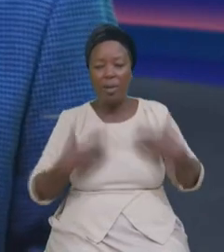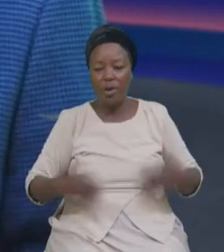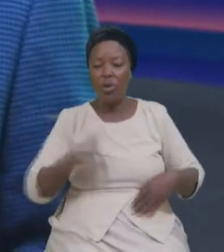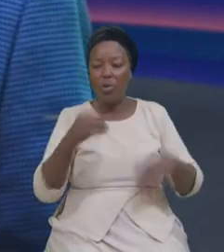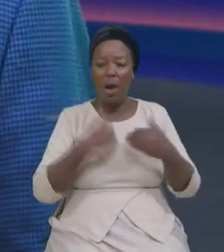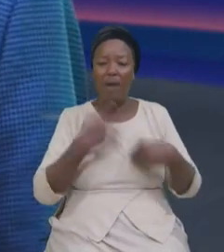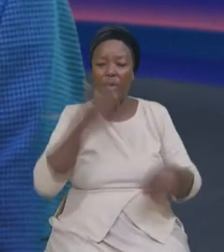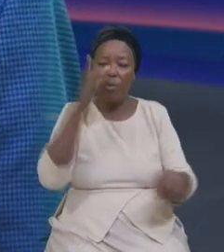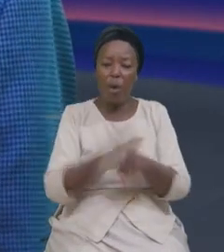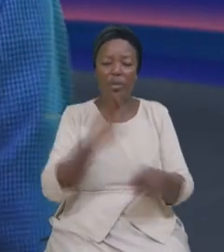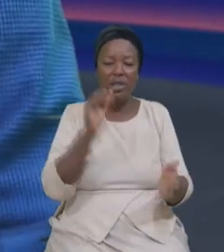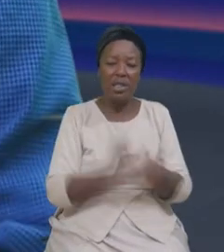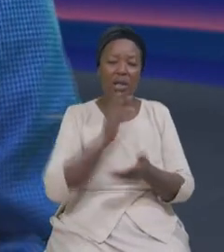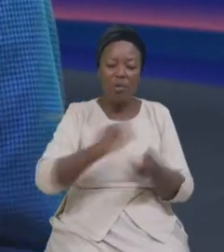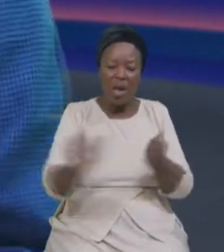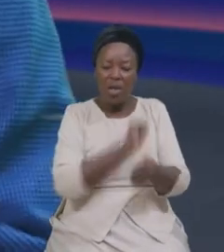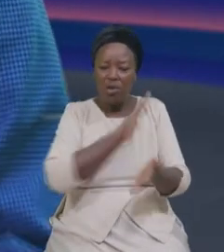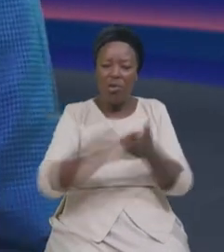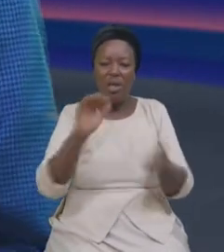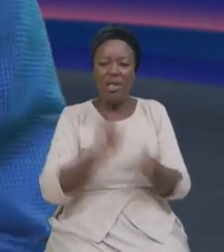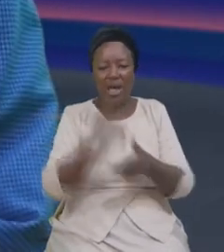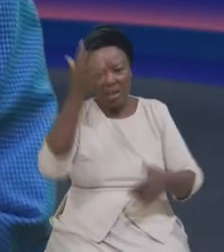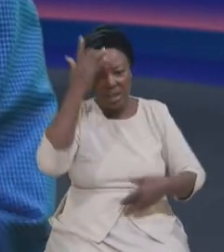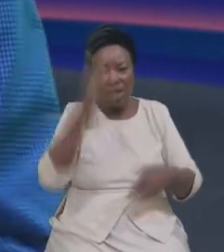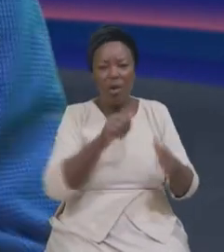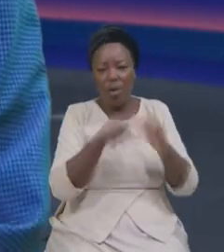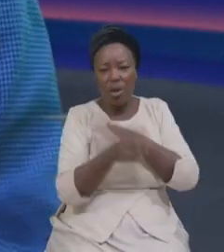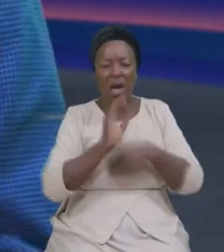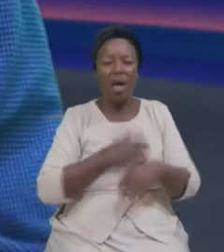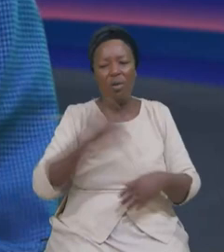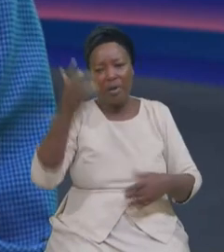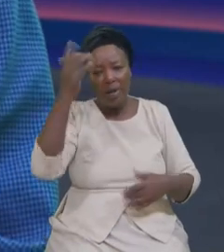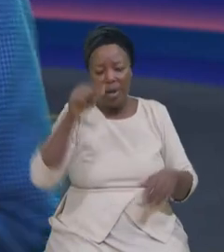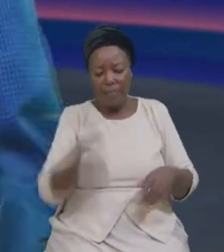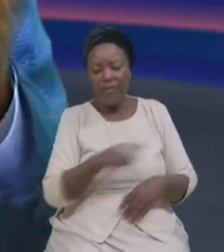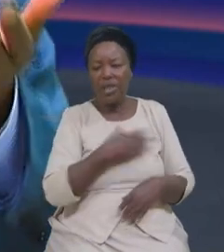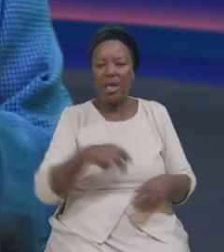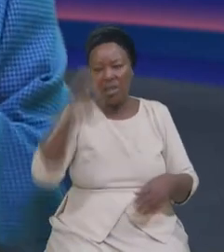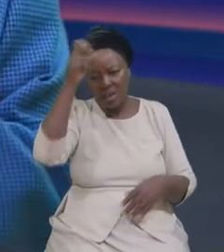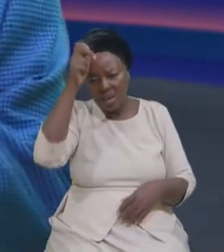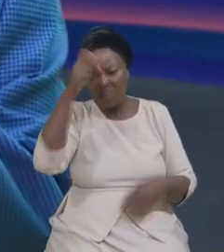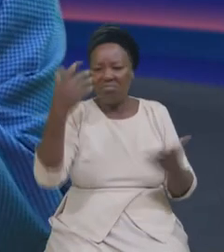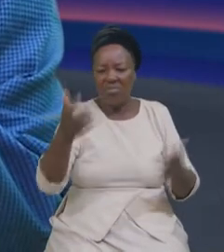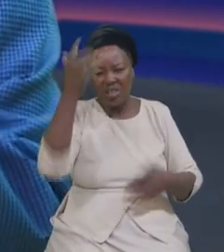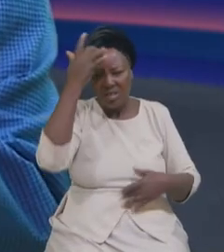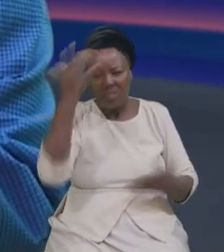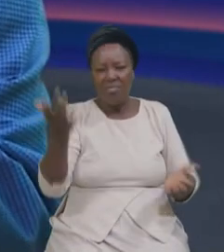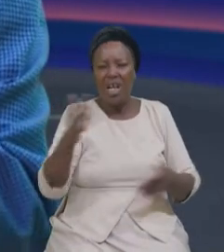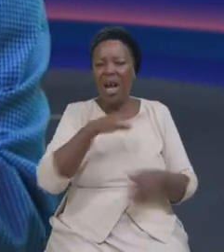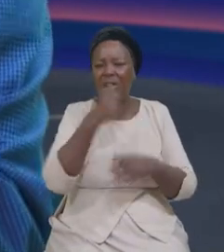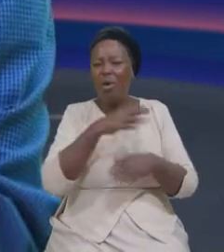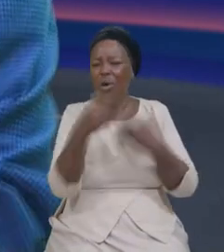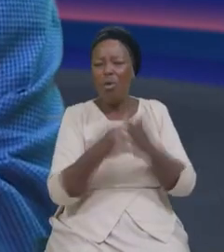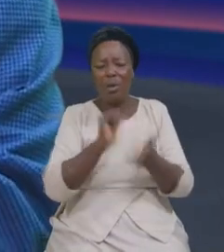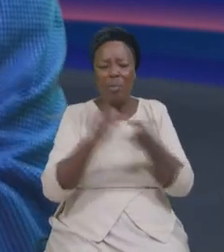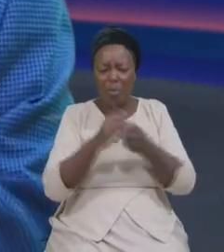will trample under our feet sickness, Satan, calamity, suffering, everything. And you can be totally